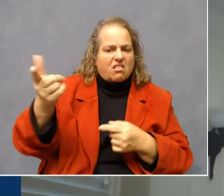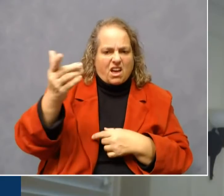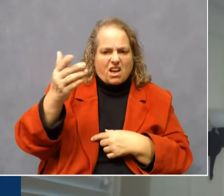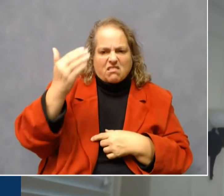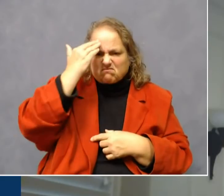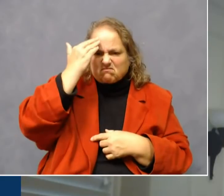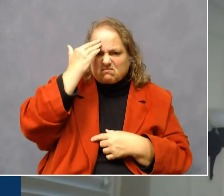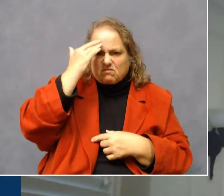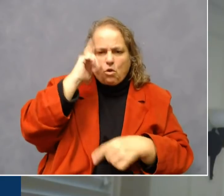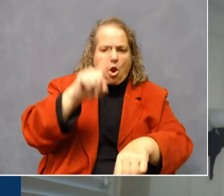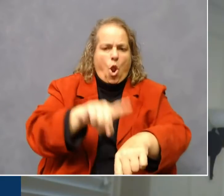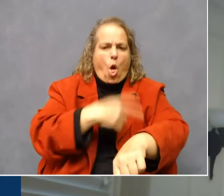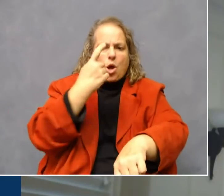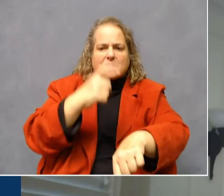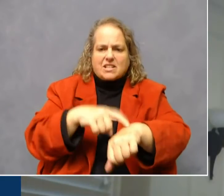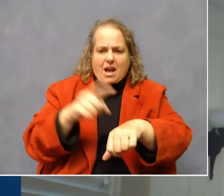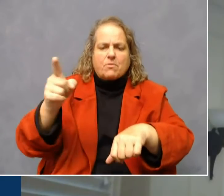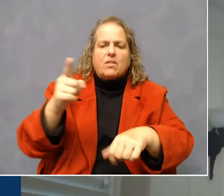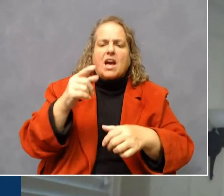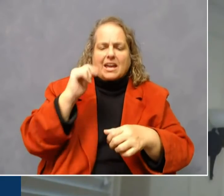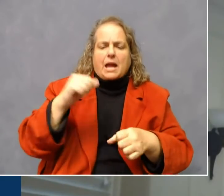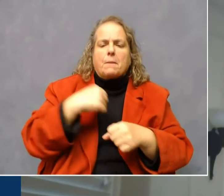make those recommendations.